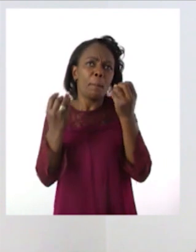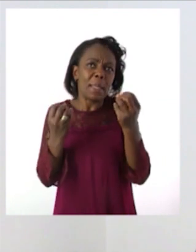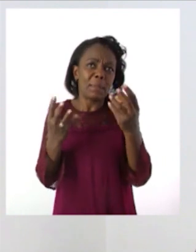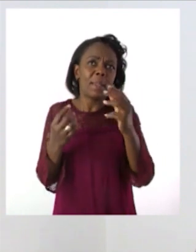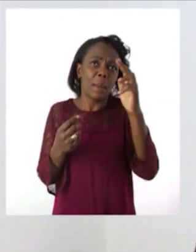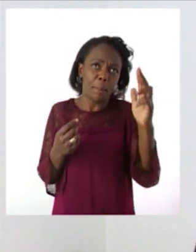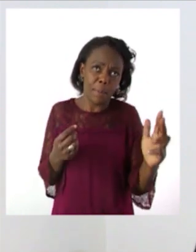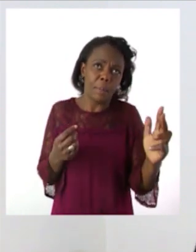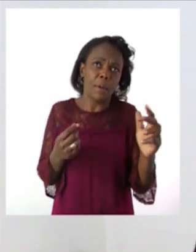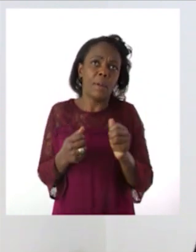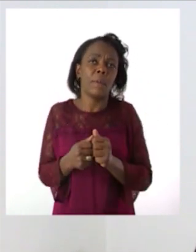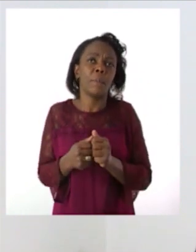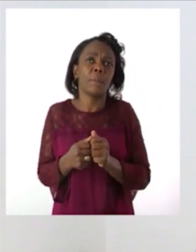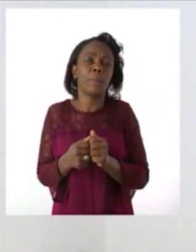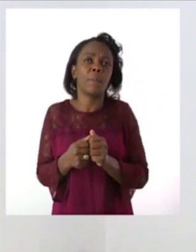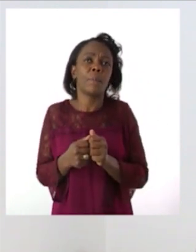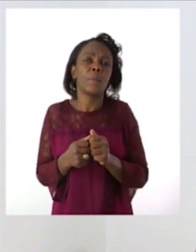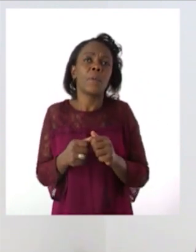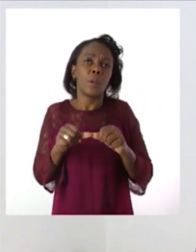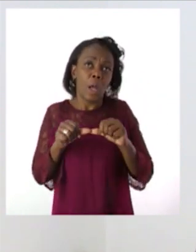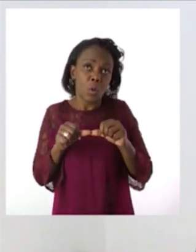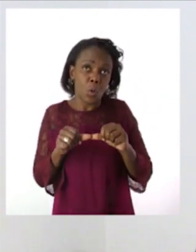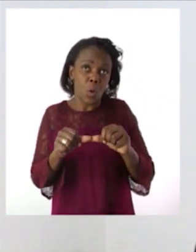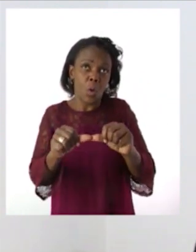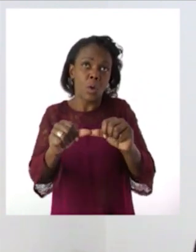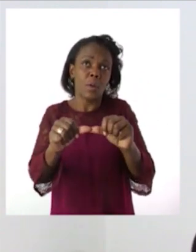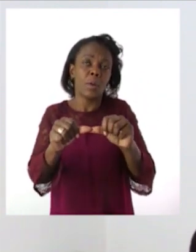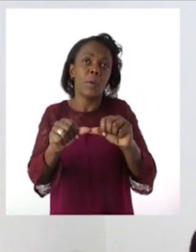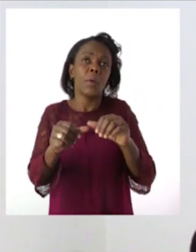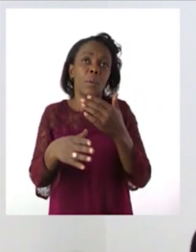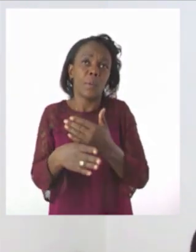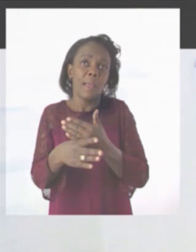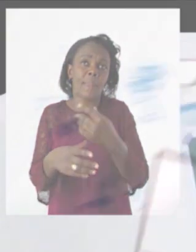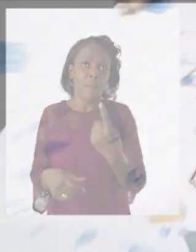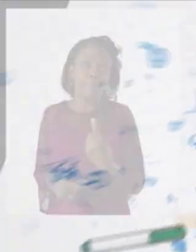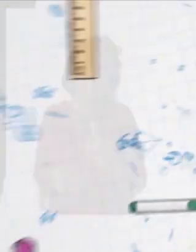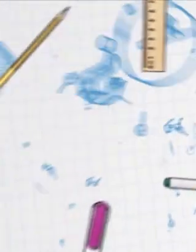for me number 3 and number 4. Then I'll check your homework tomorrow.